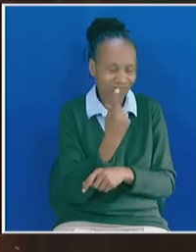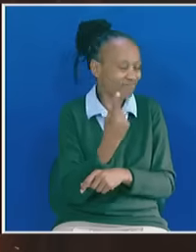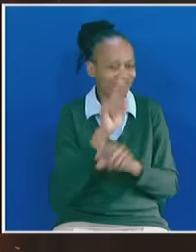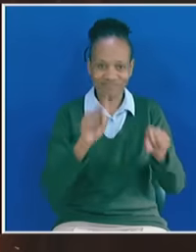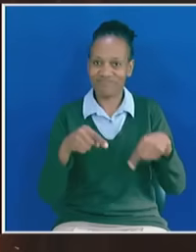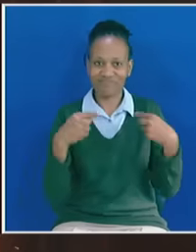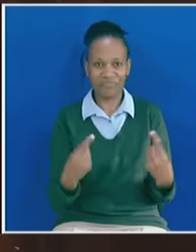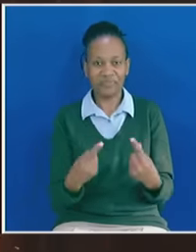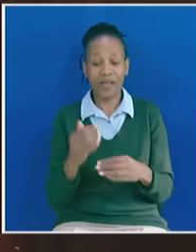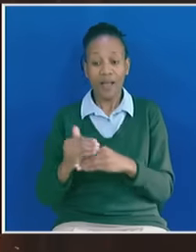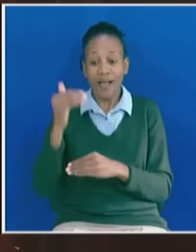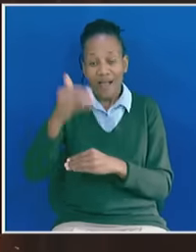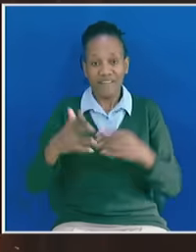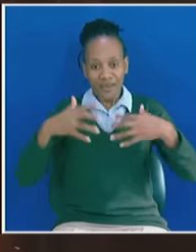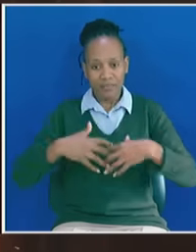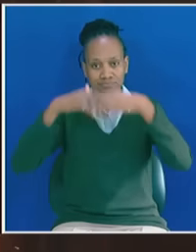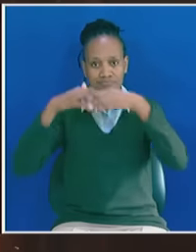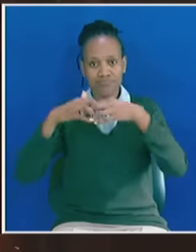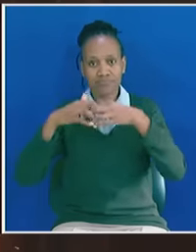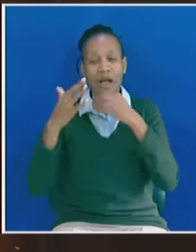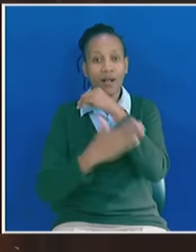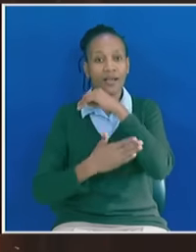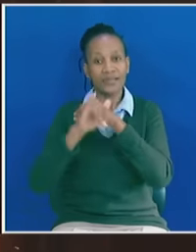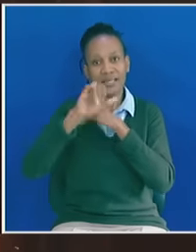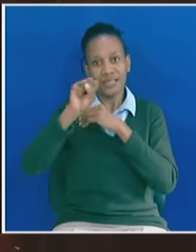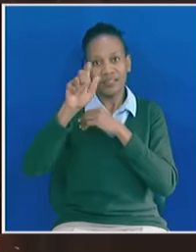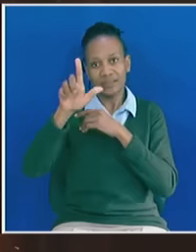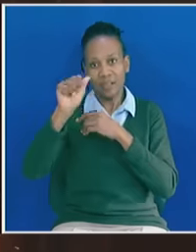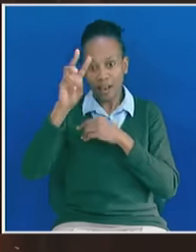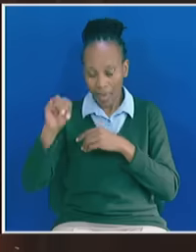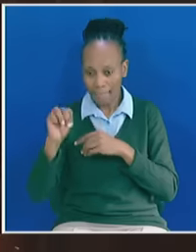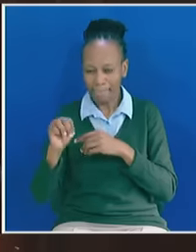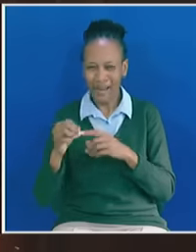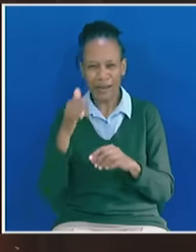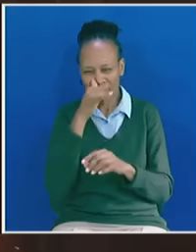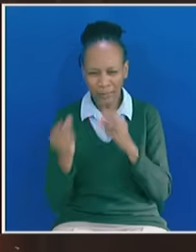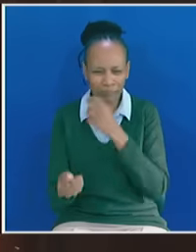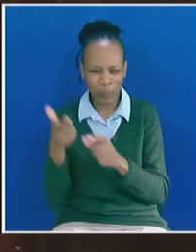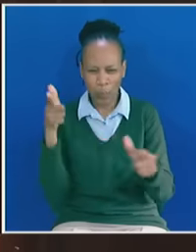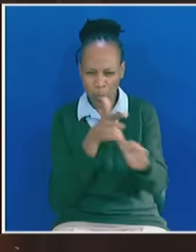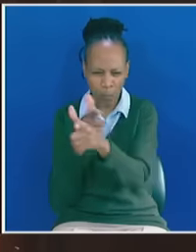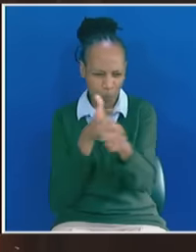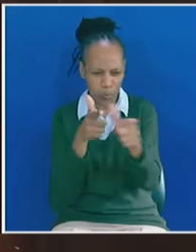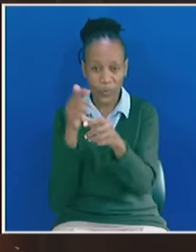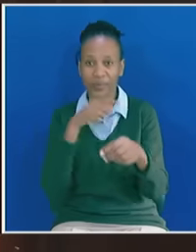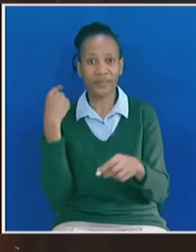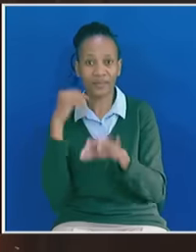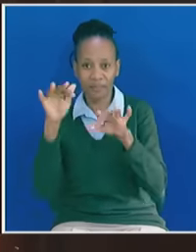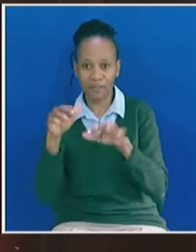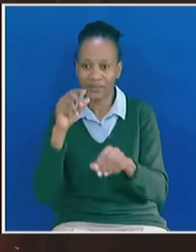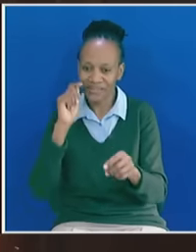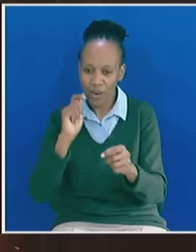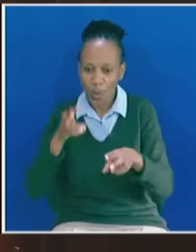the establishment of the Islamic States, terrorist groups have been hard at work and their methods have been changing.